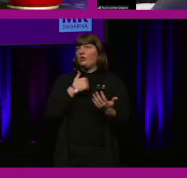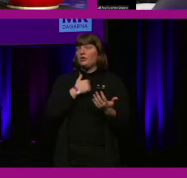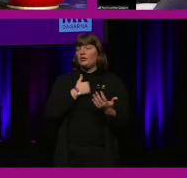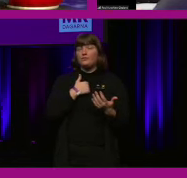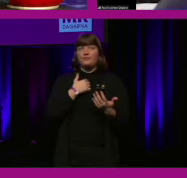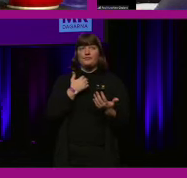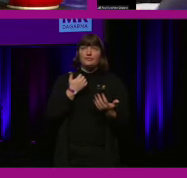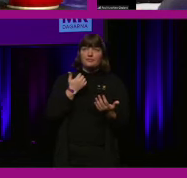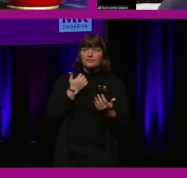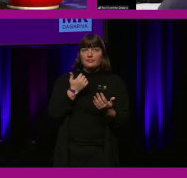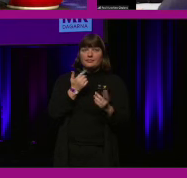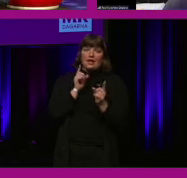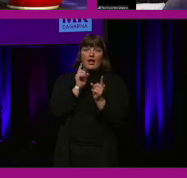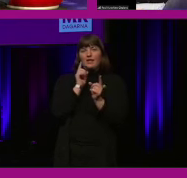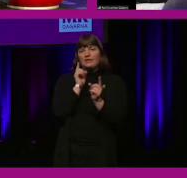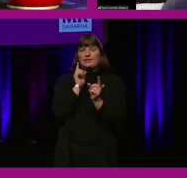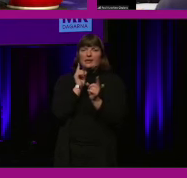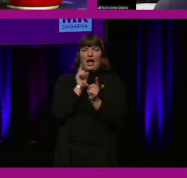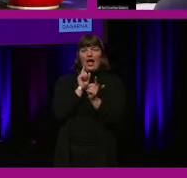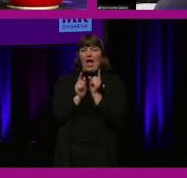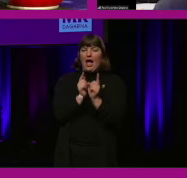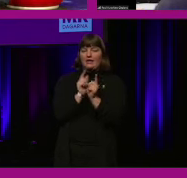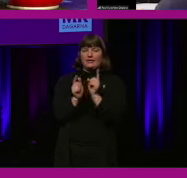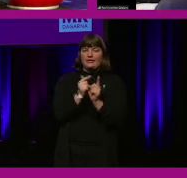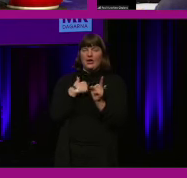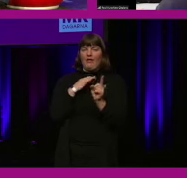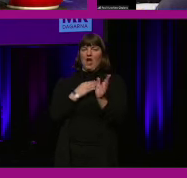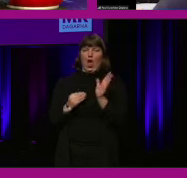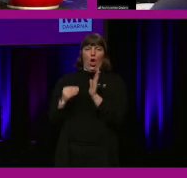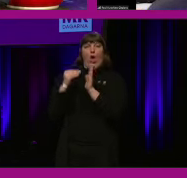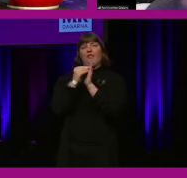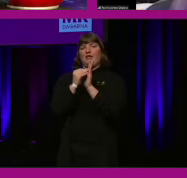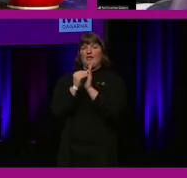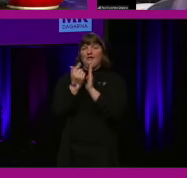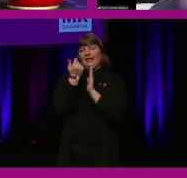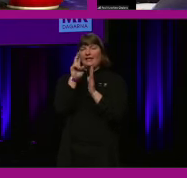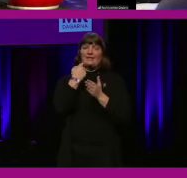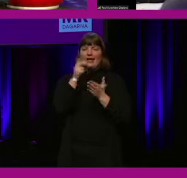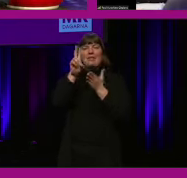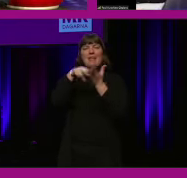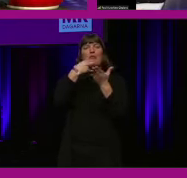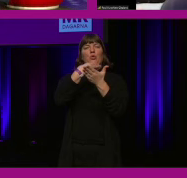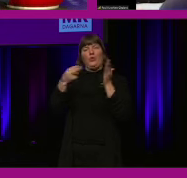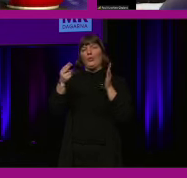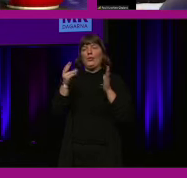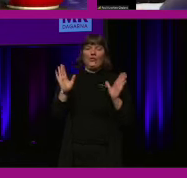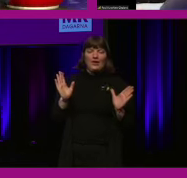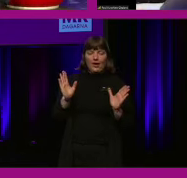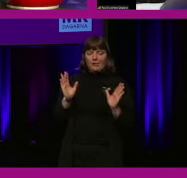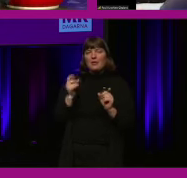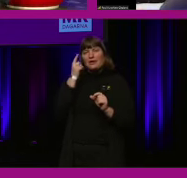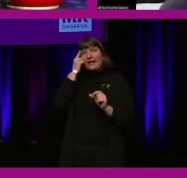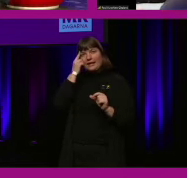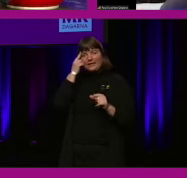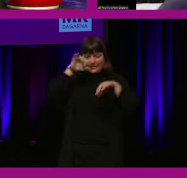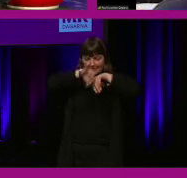perhaps I overstated the sort of image of living and garden and natural, but when you strip it all back, human